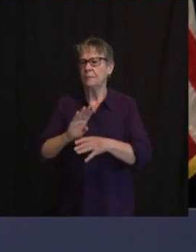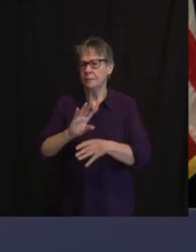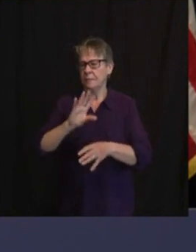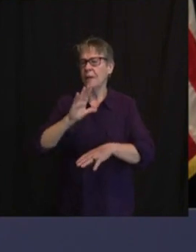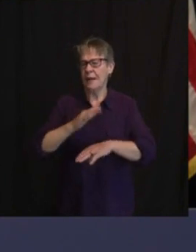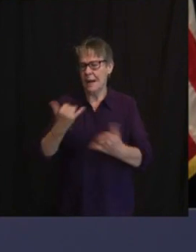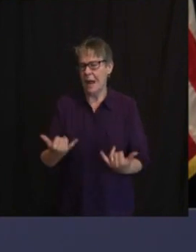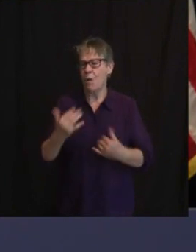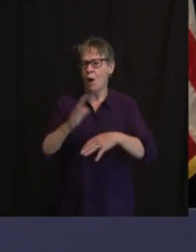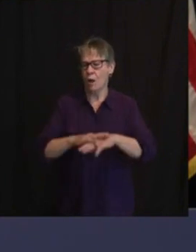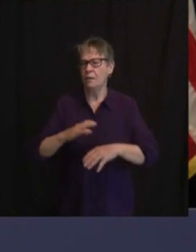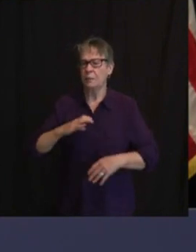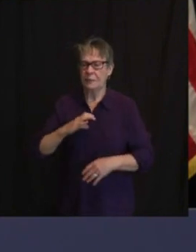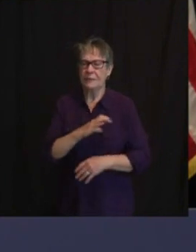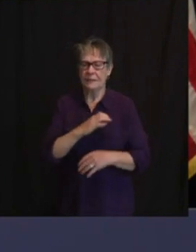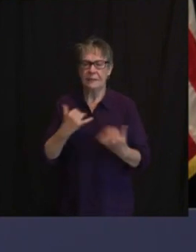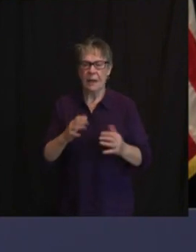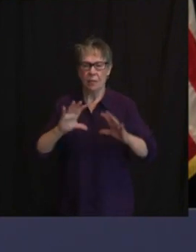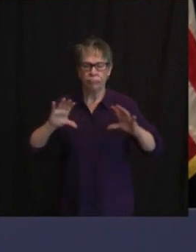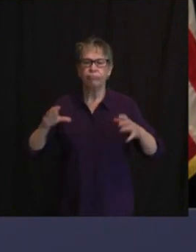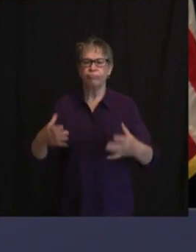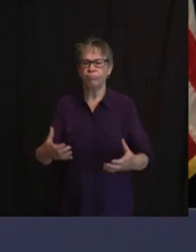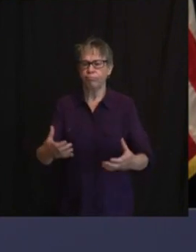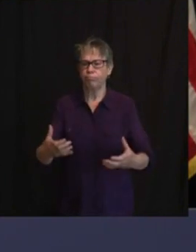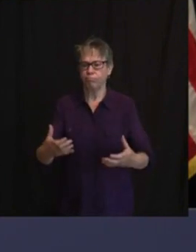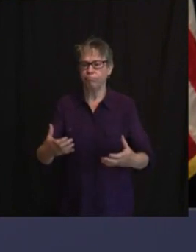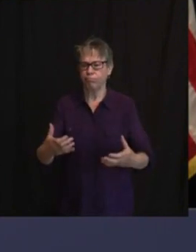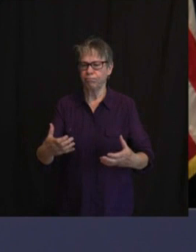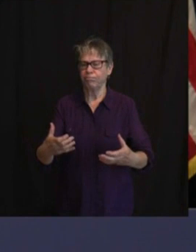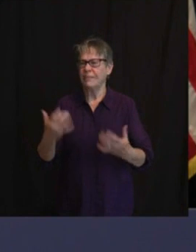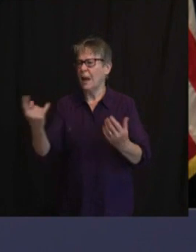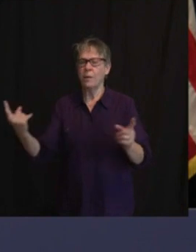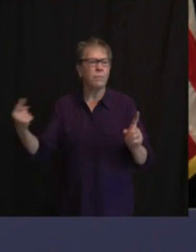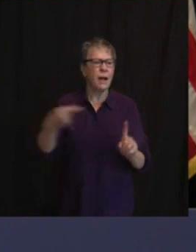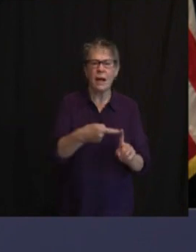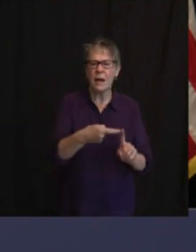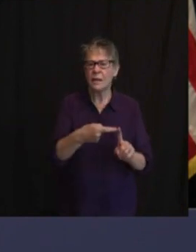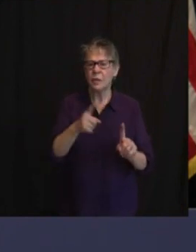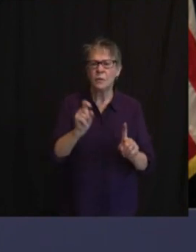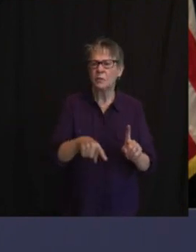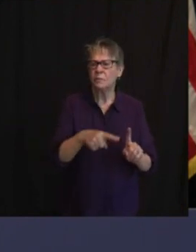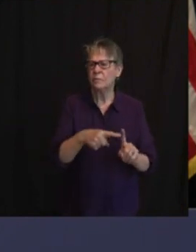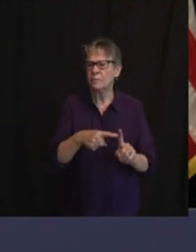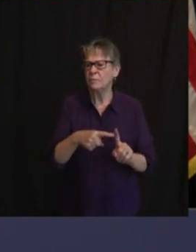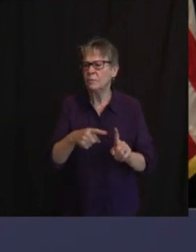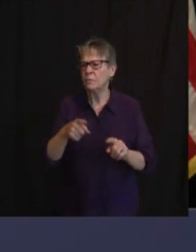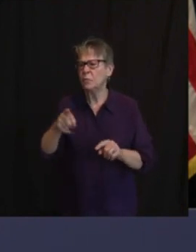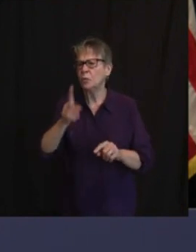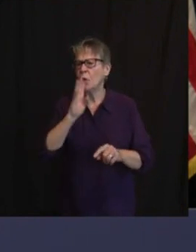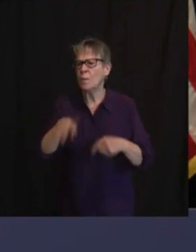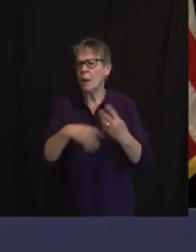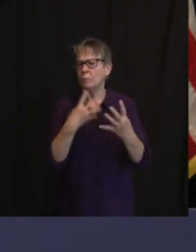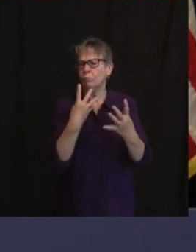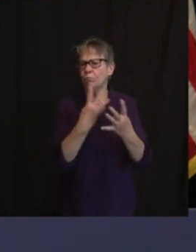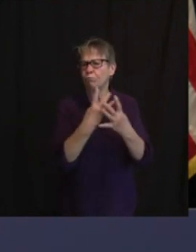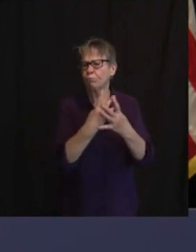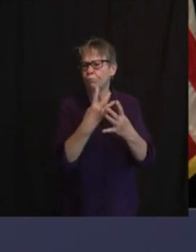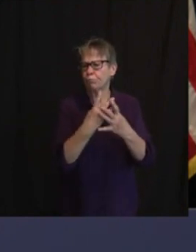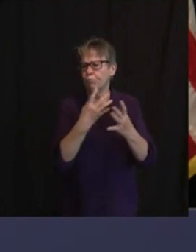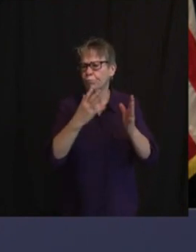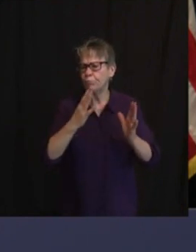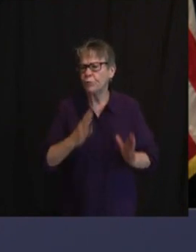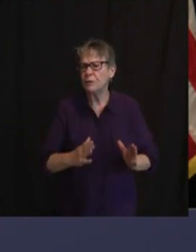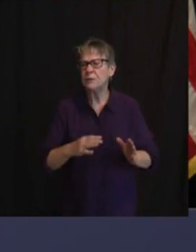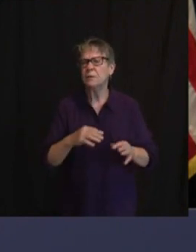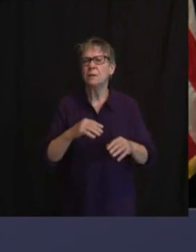what we would call, Judy, I think fair to say, vulnerable populations, including our corrections populations, are going to be high on the list when we go through the testing